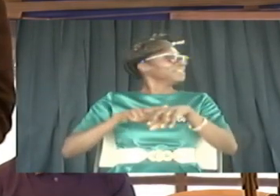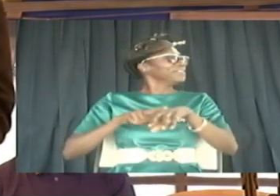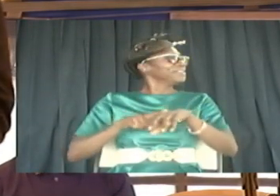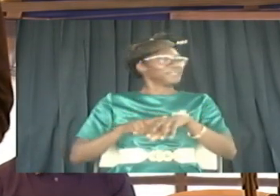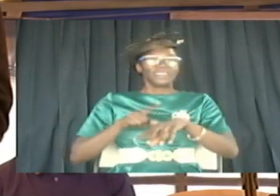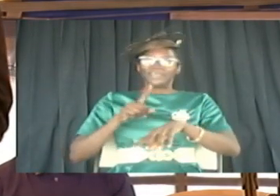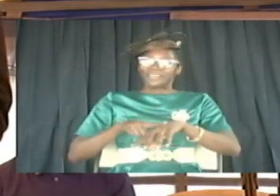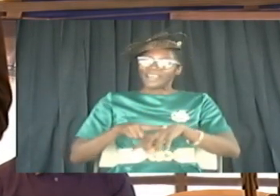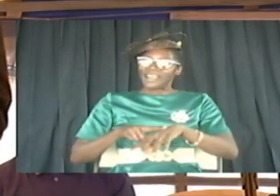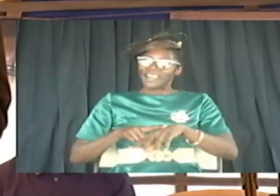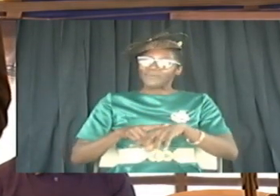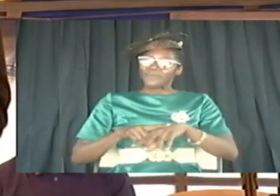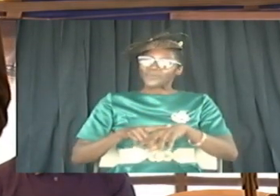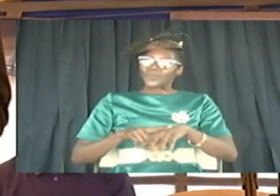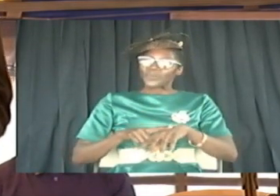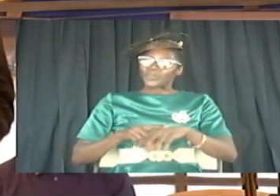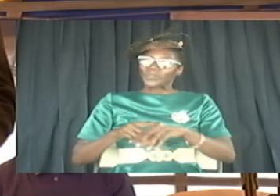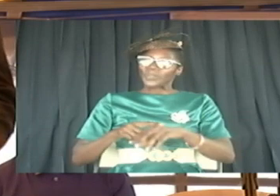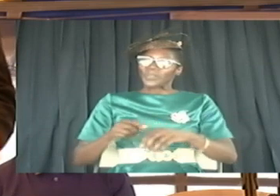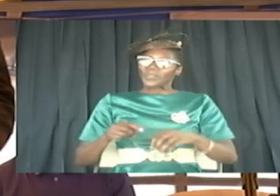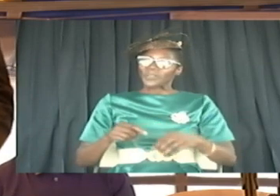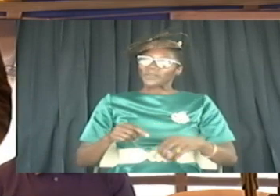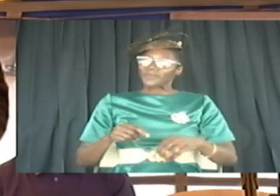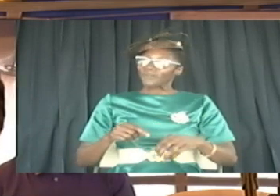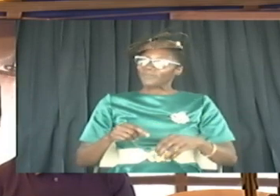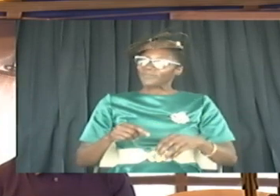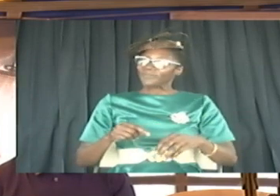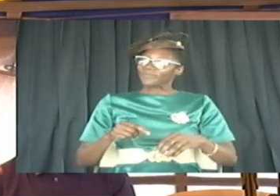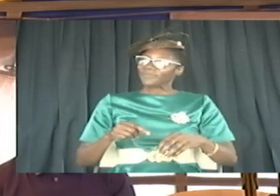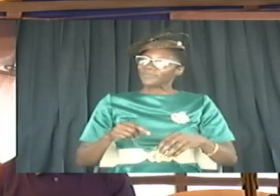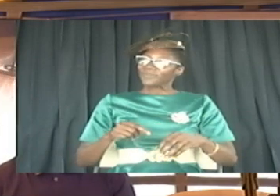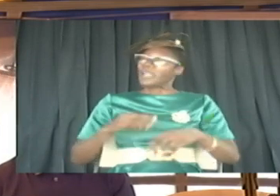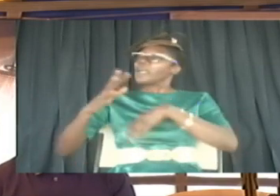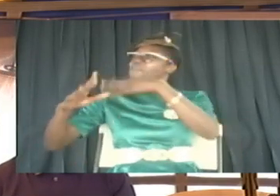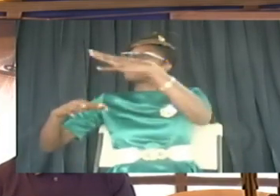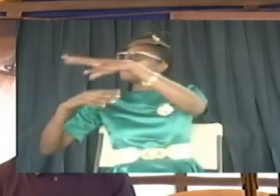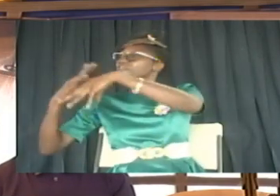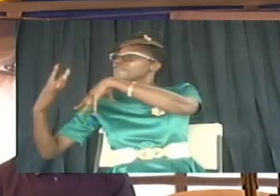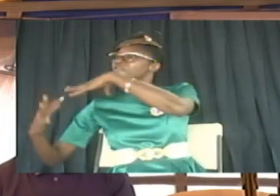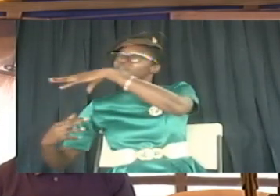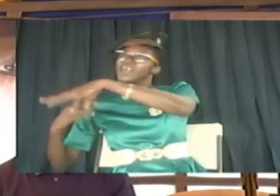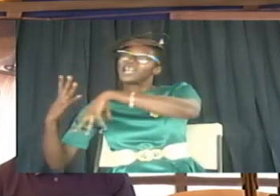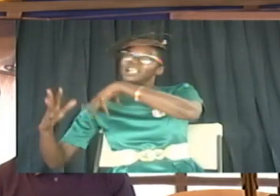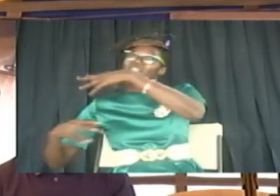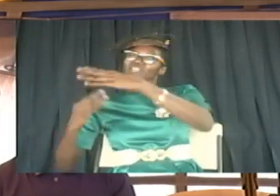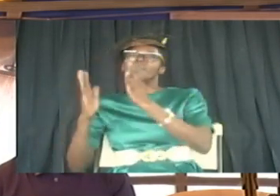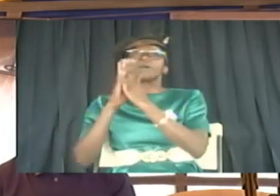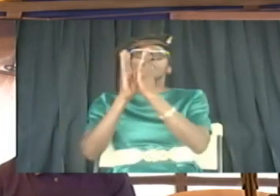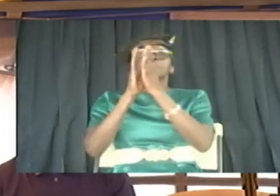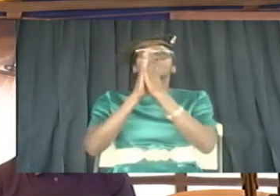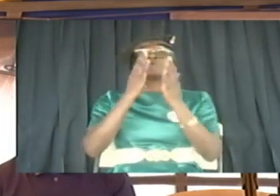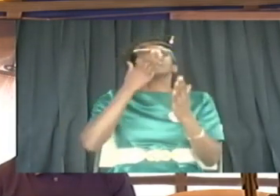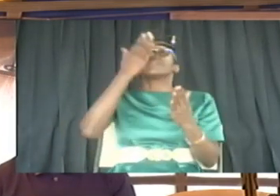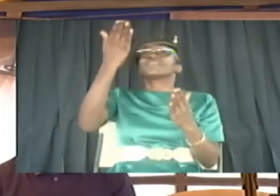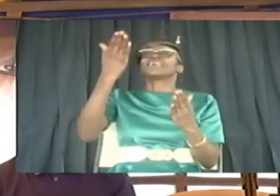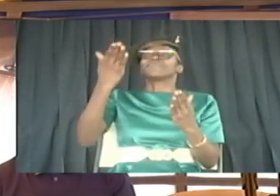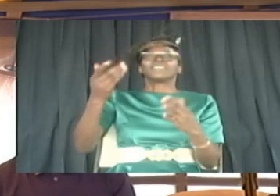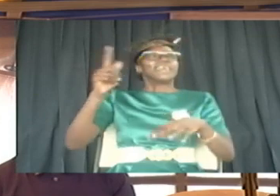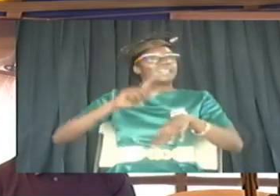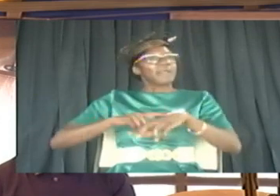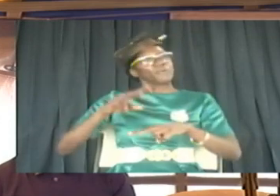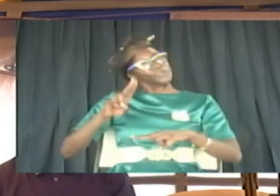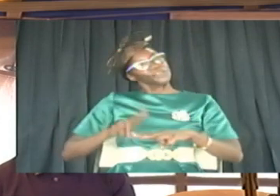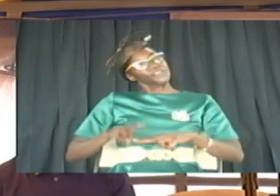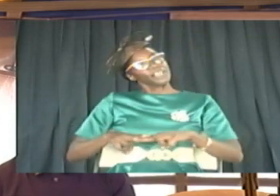fellowship, worship, praise, and thanksgiving. This time when we're going to be sitting down at the